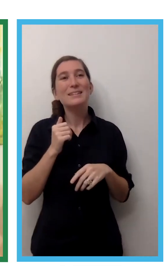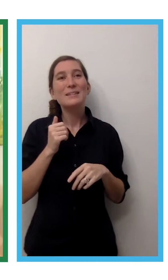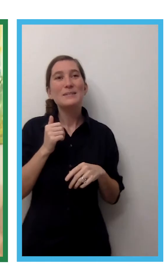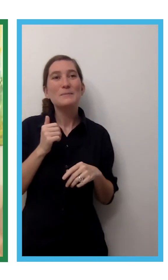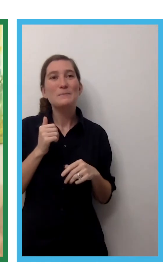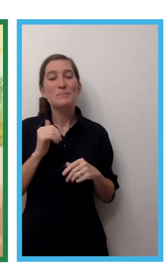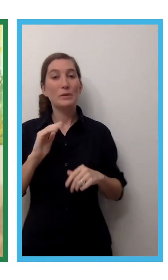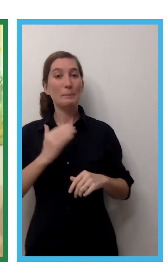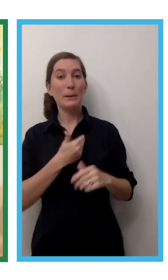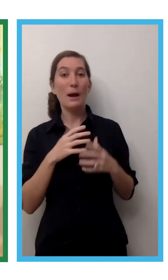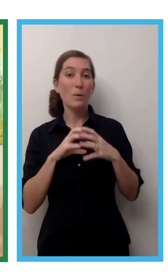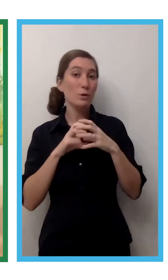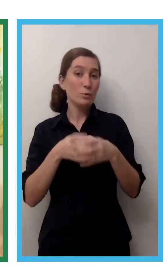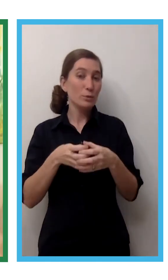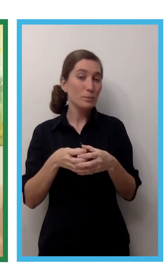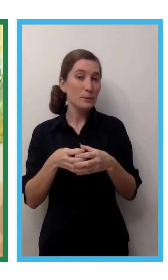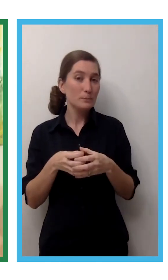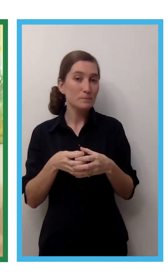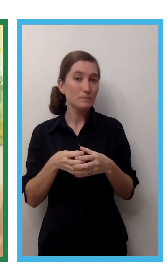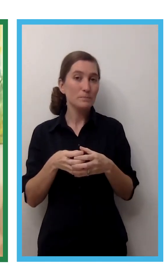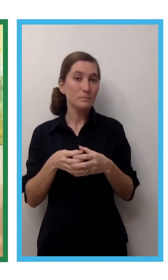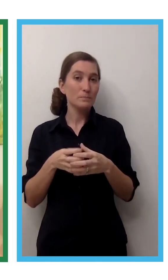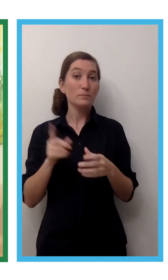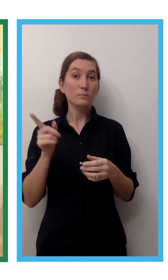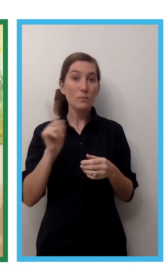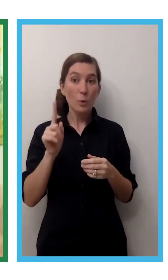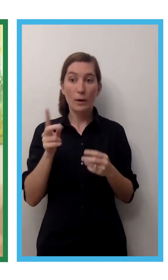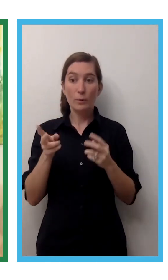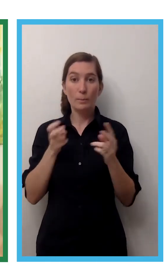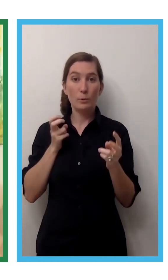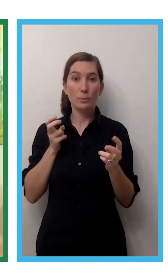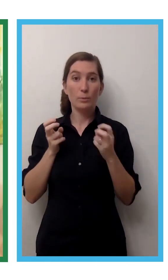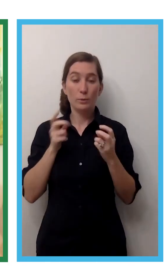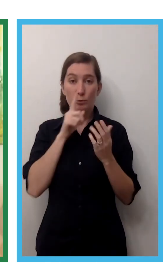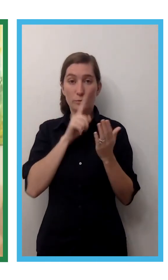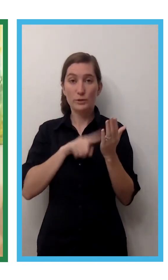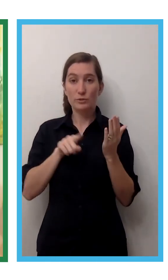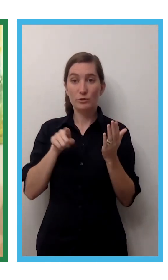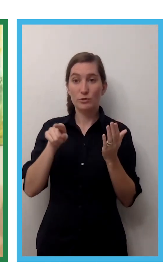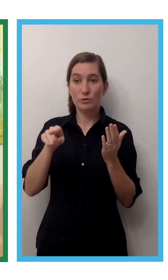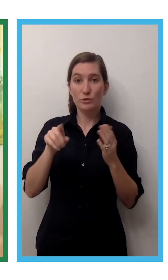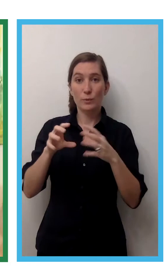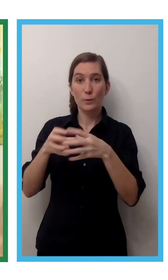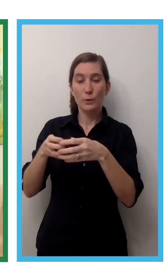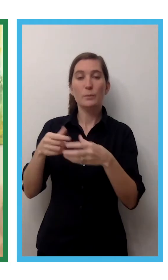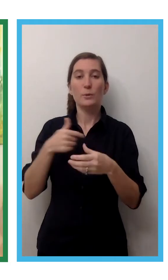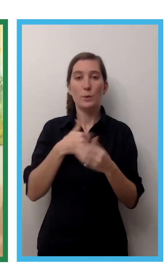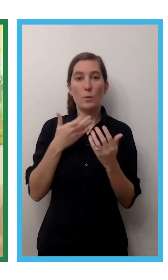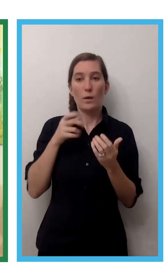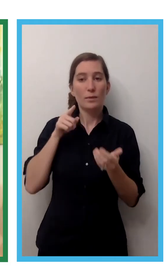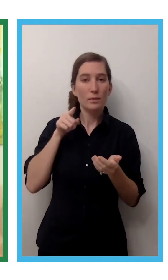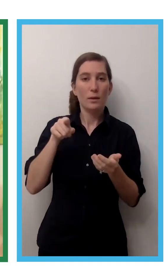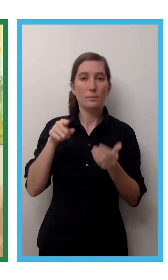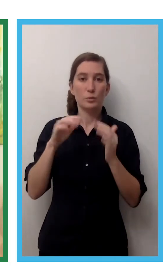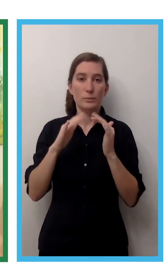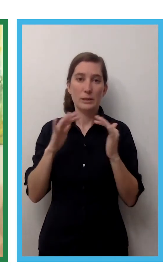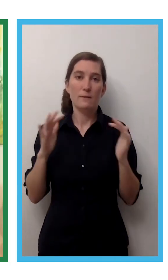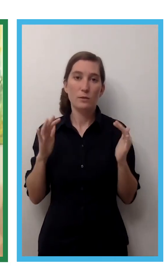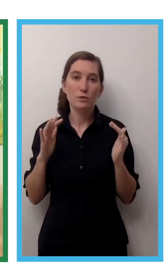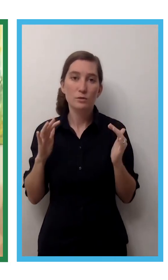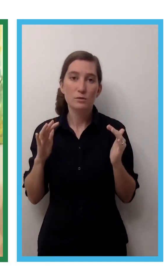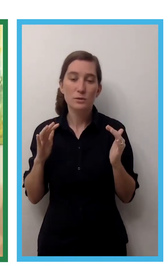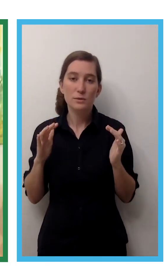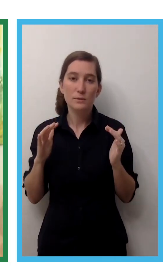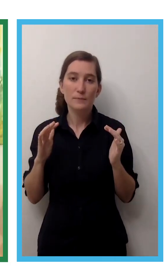research from also is representative and diverse. So, you know, if you think about pharmaceuticals,